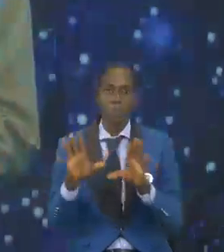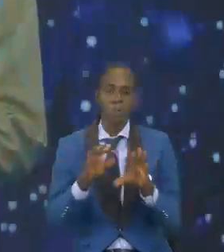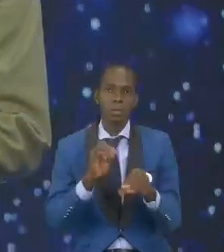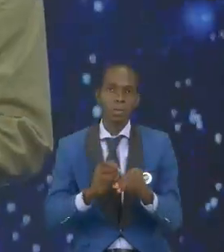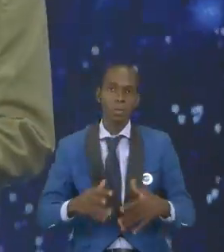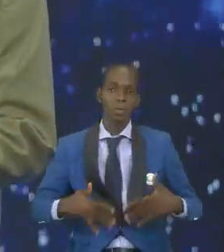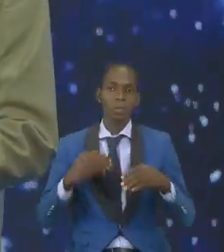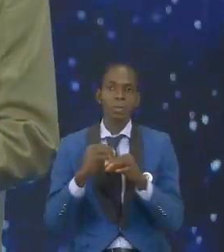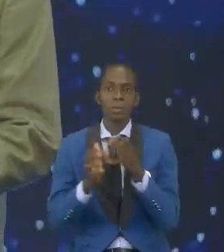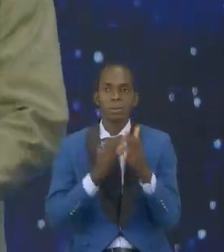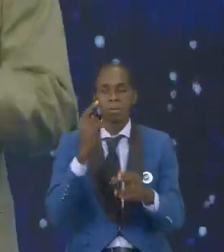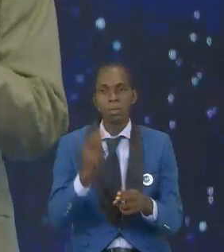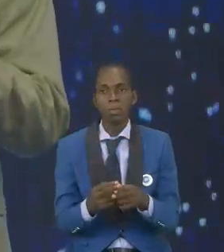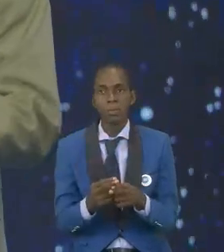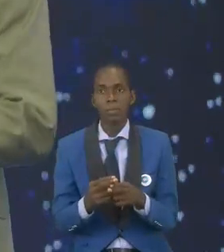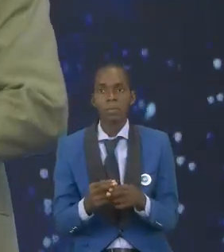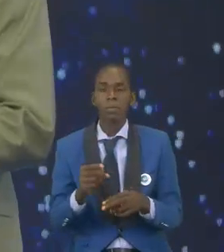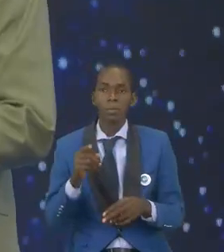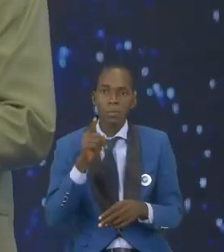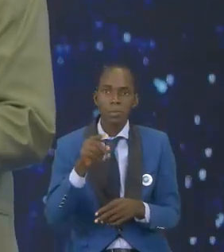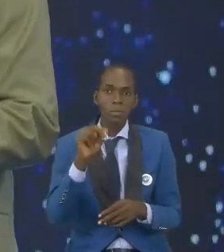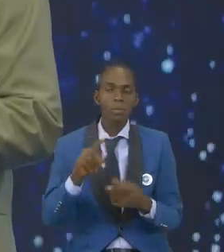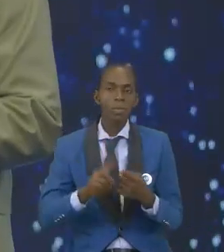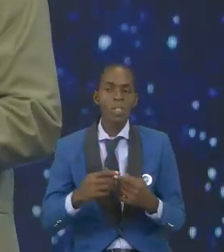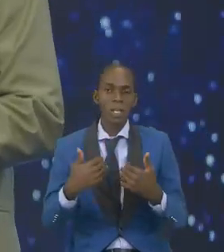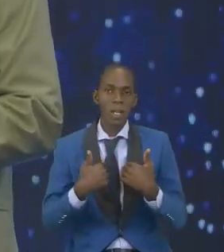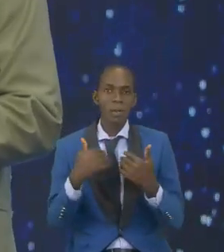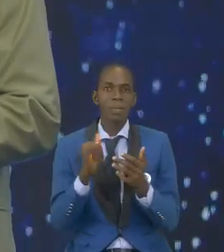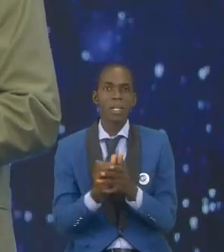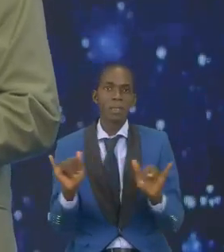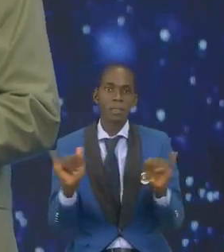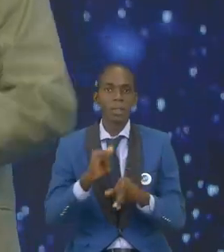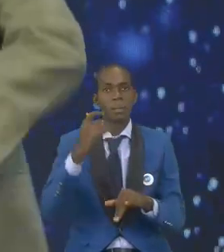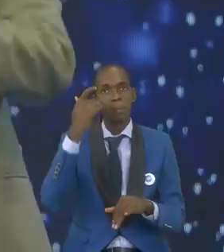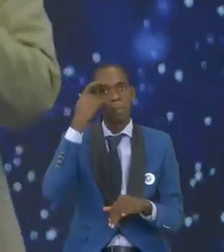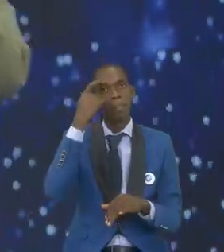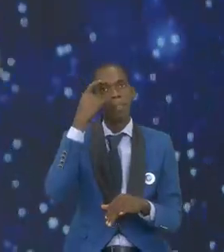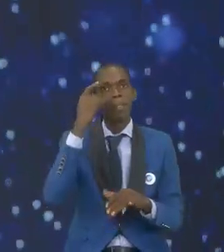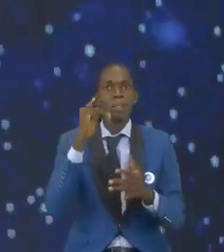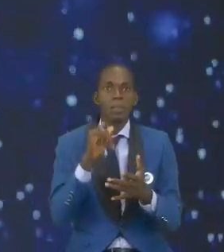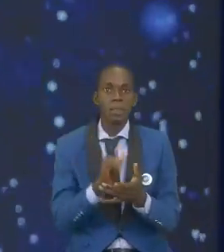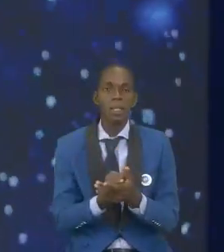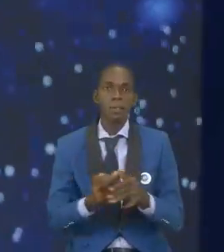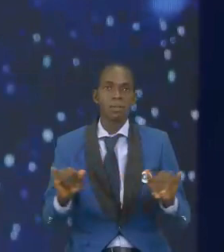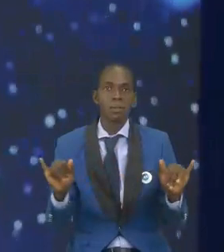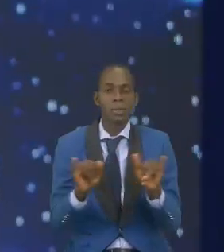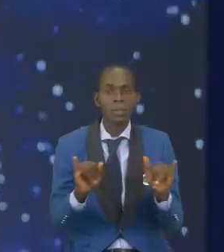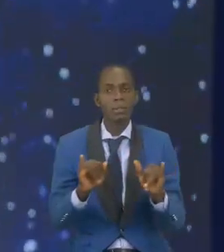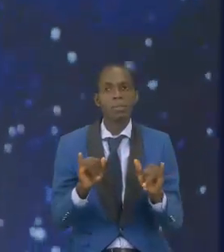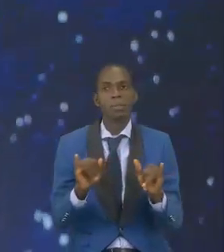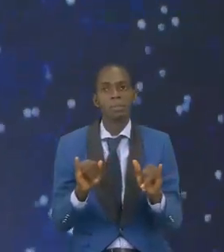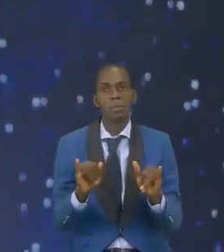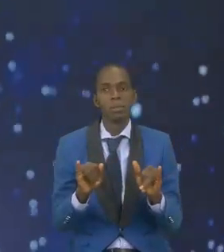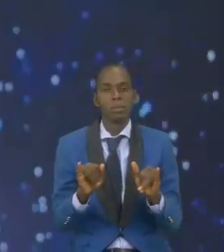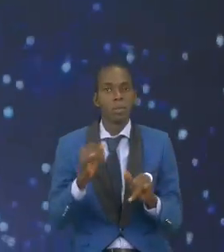same mind, that same objective. You need to have